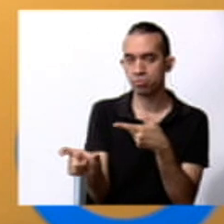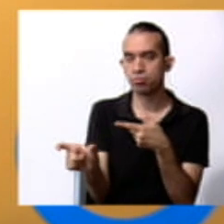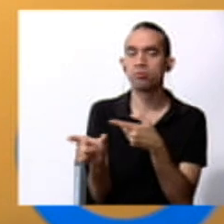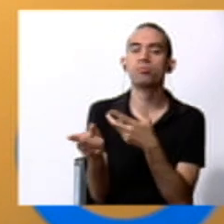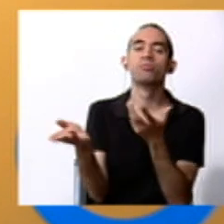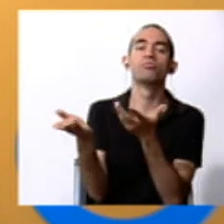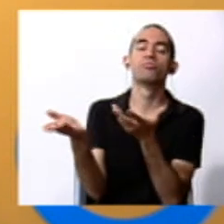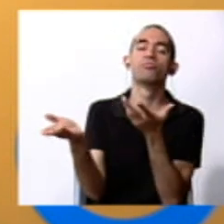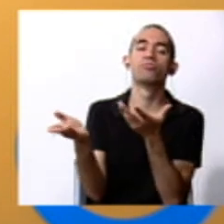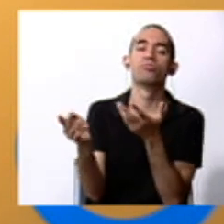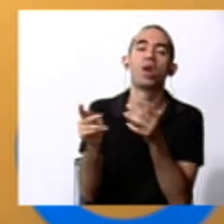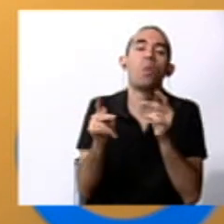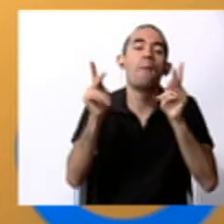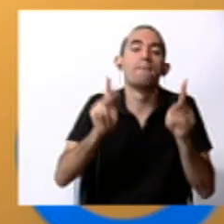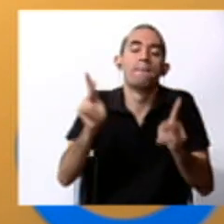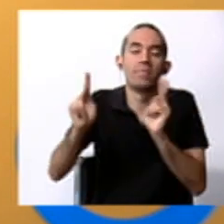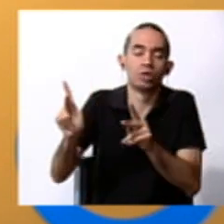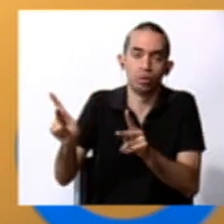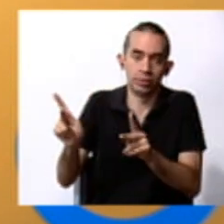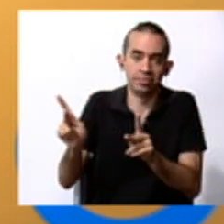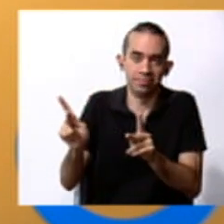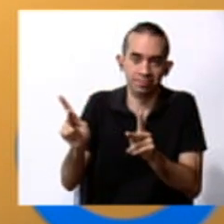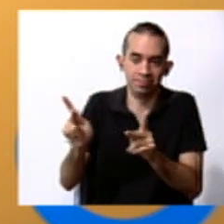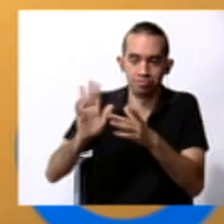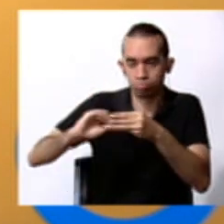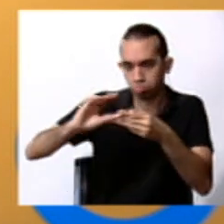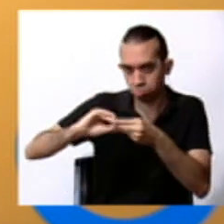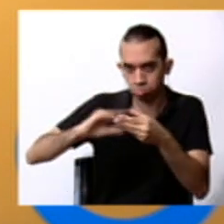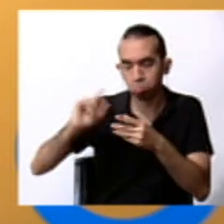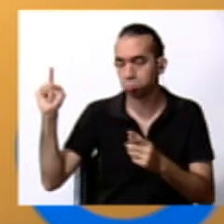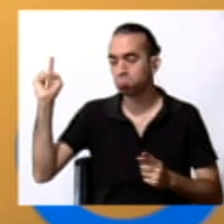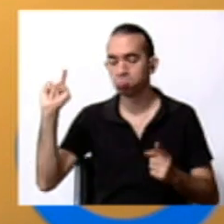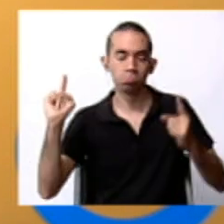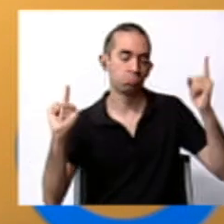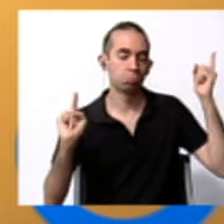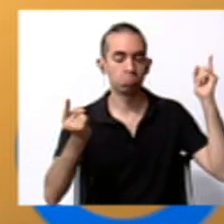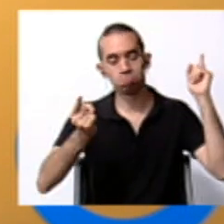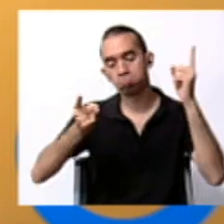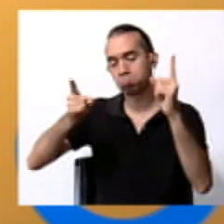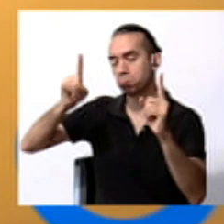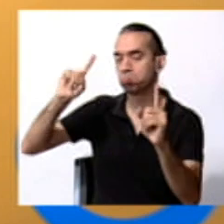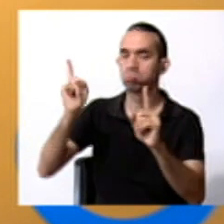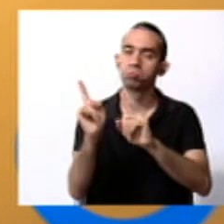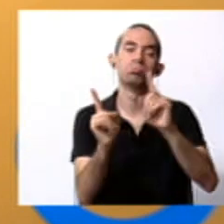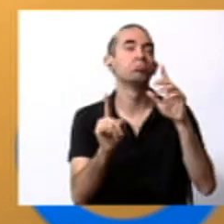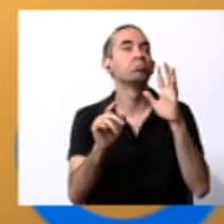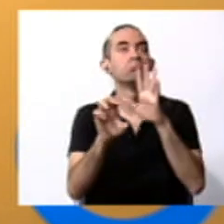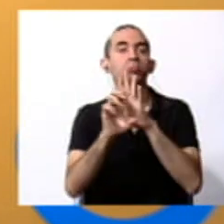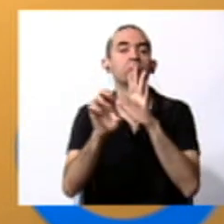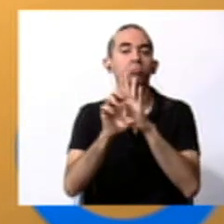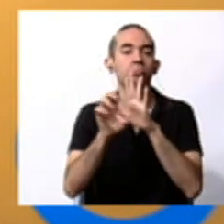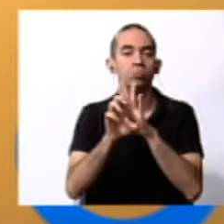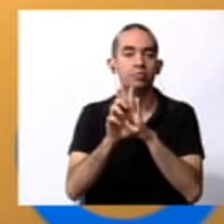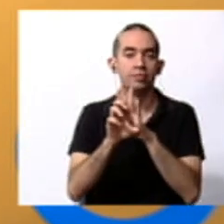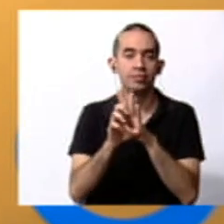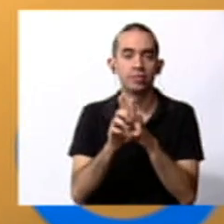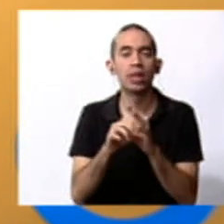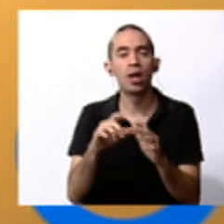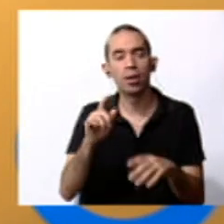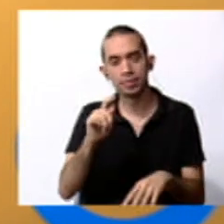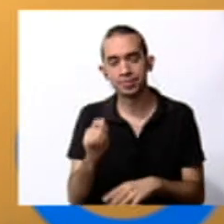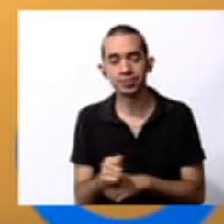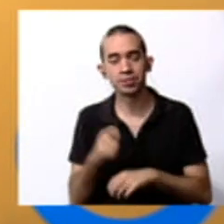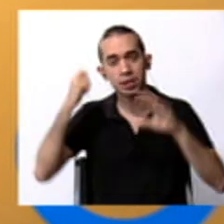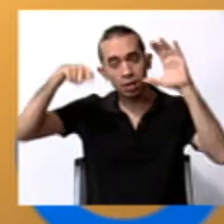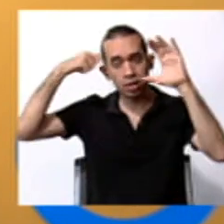characters mean people in the story. For example, in the story in Frozen, the